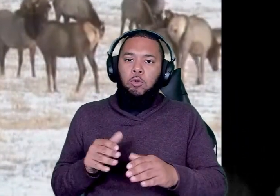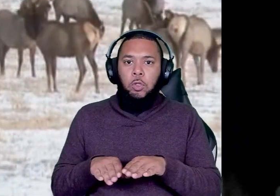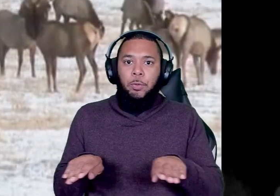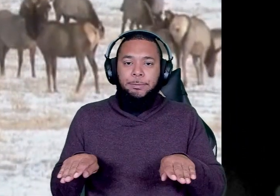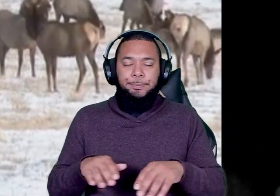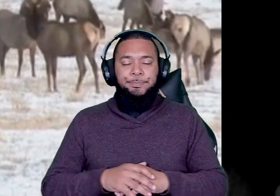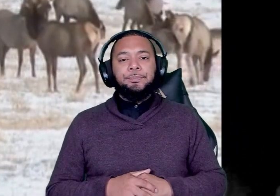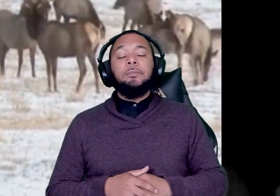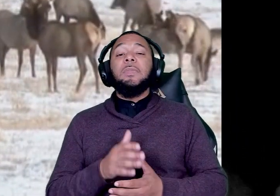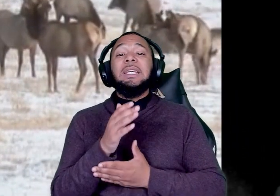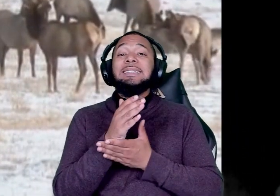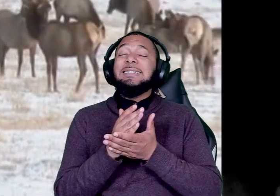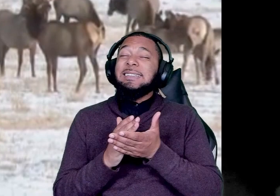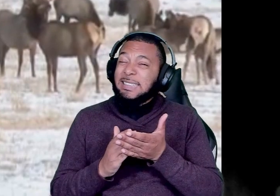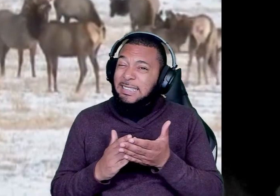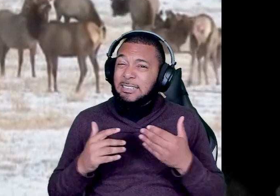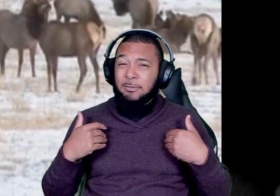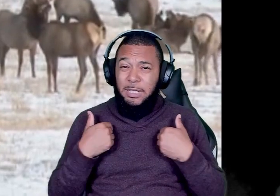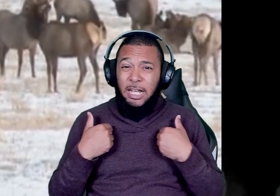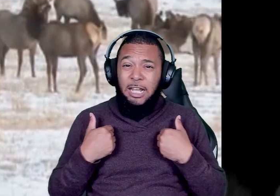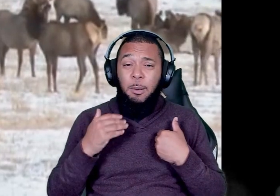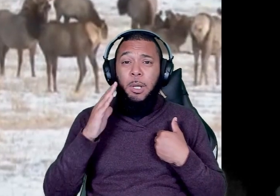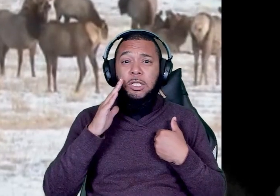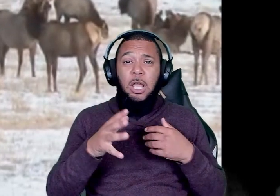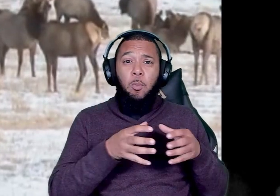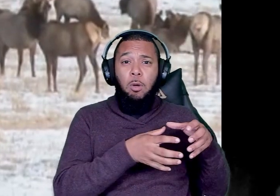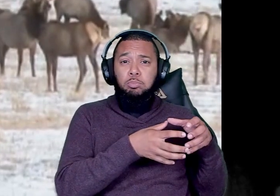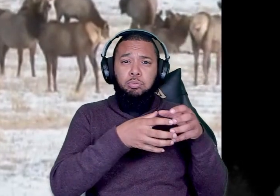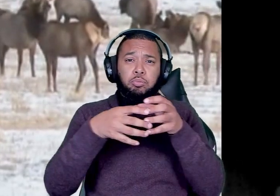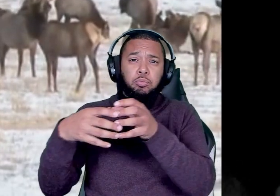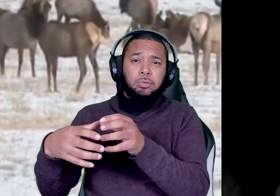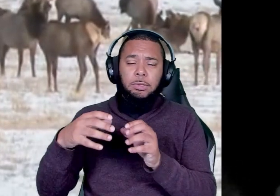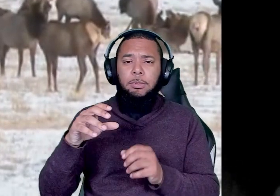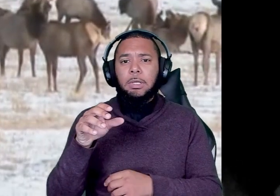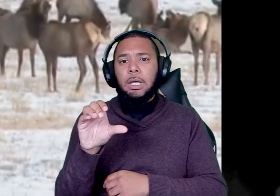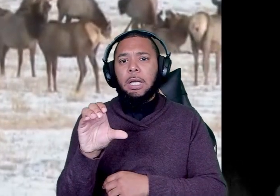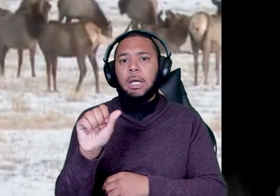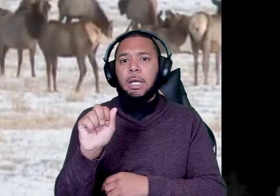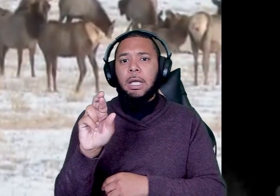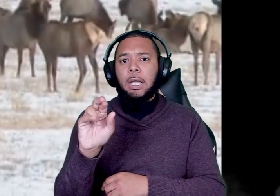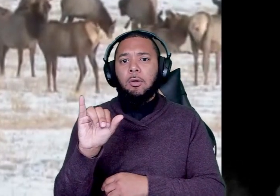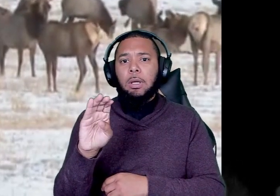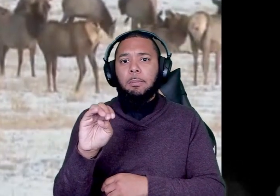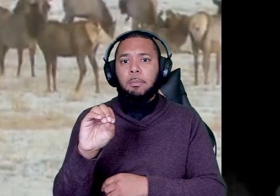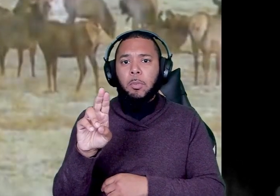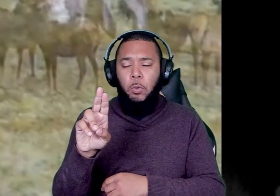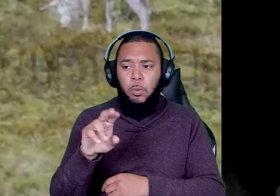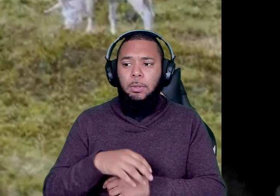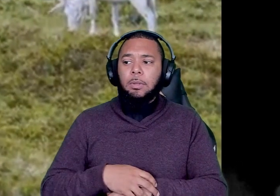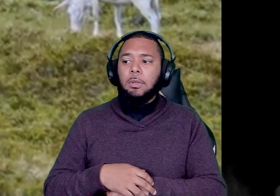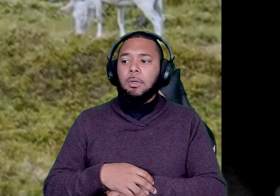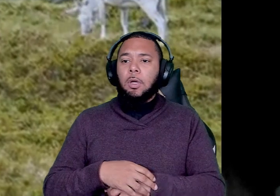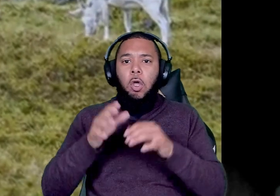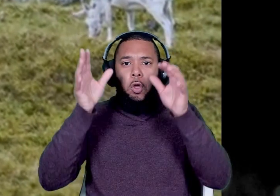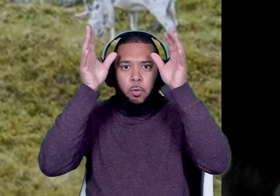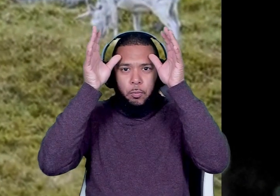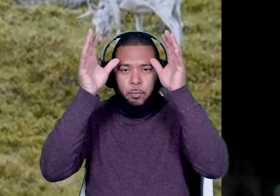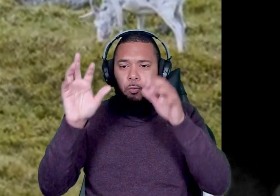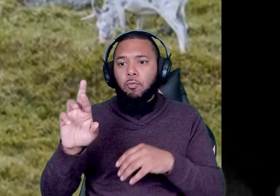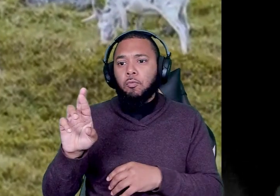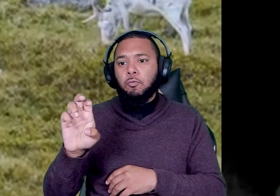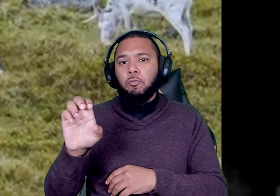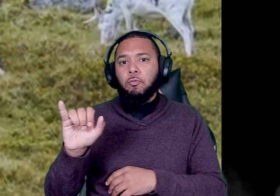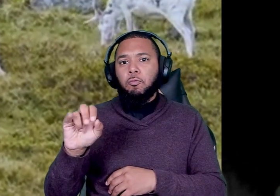some animals that herd caribou. You might know of reindeer. They typically